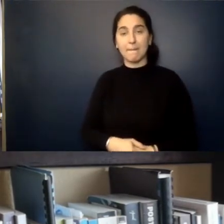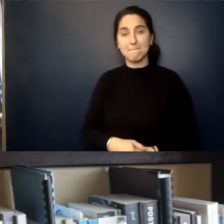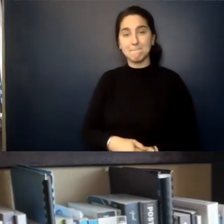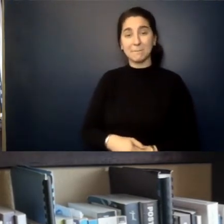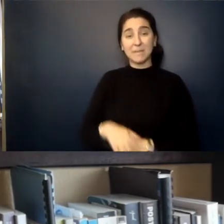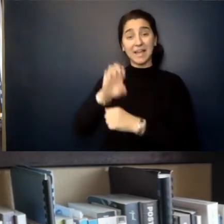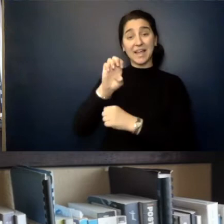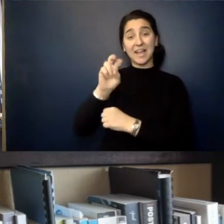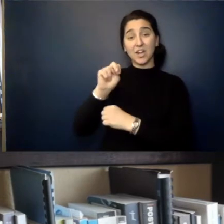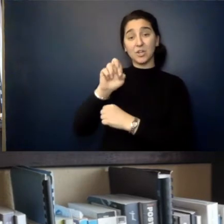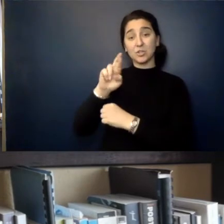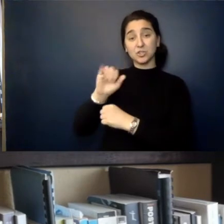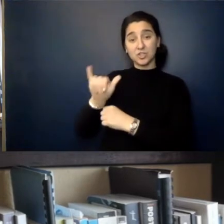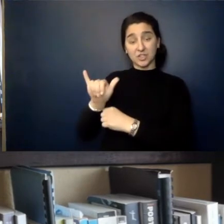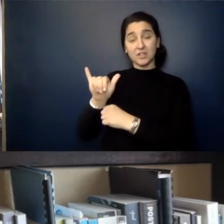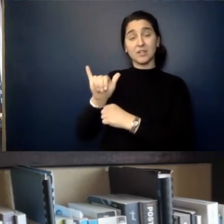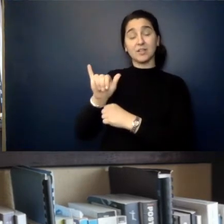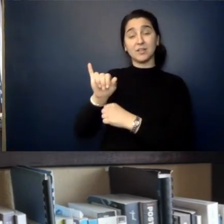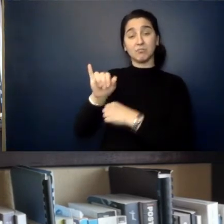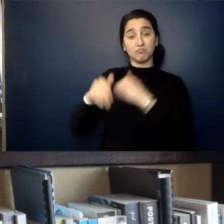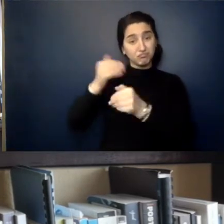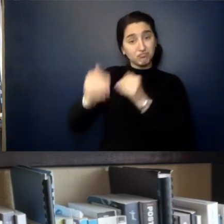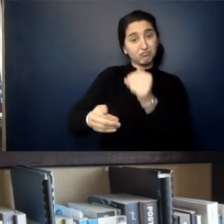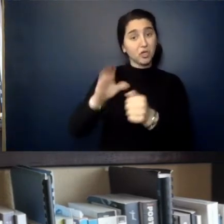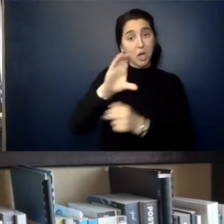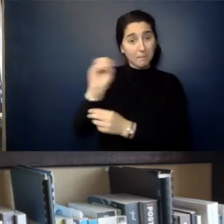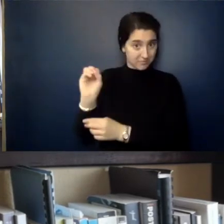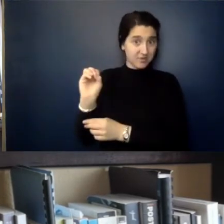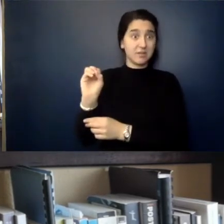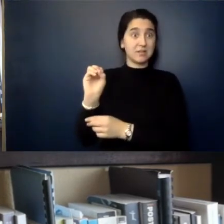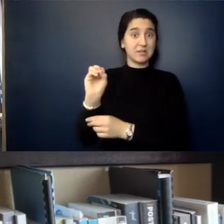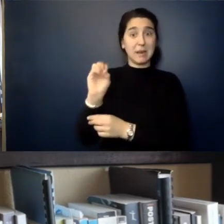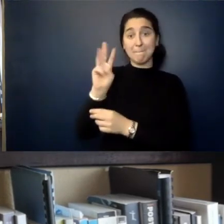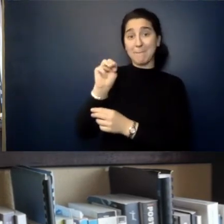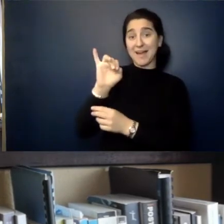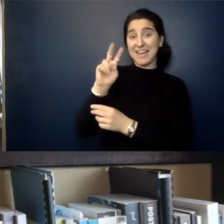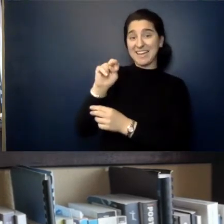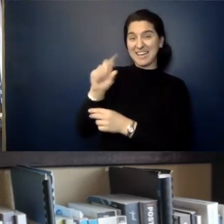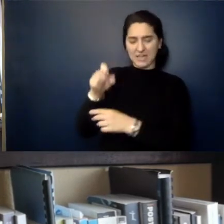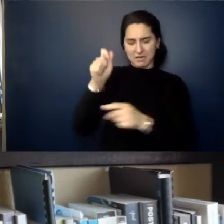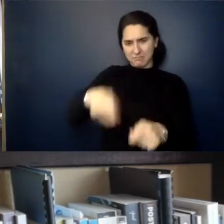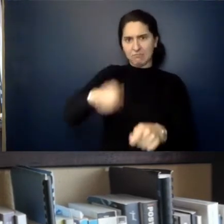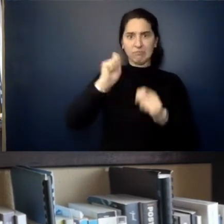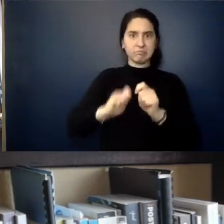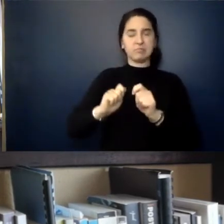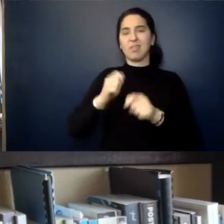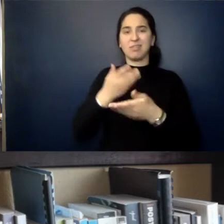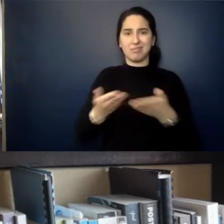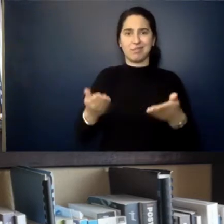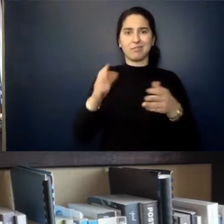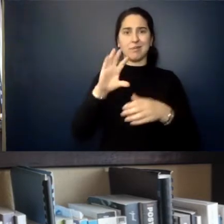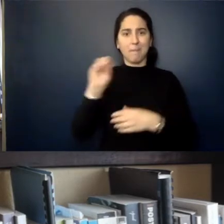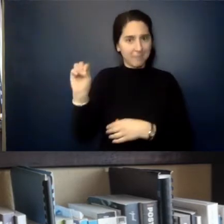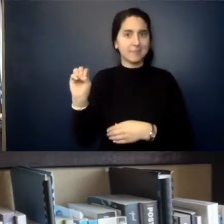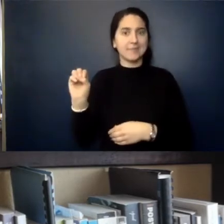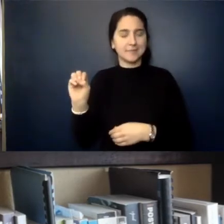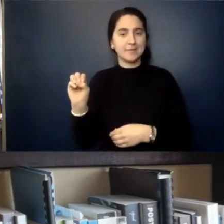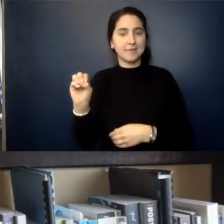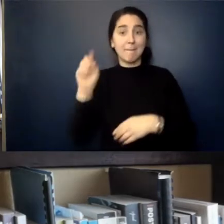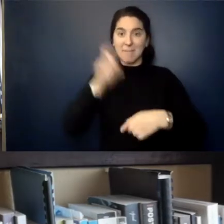these communities that are defending their land